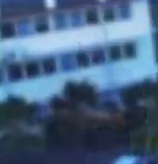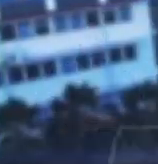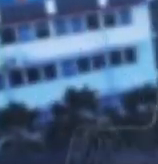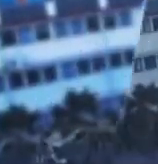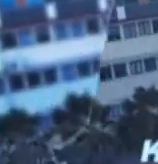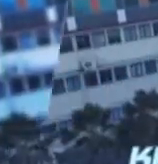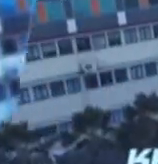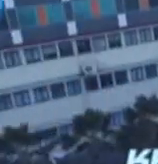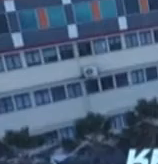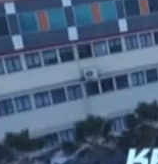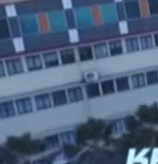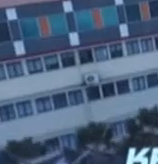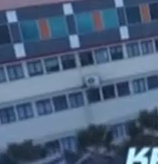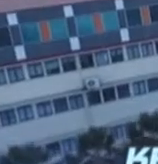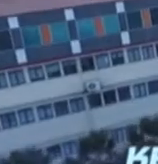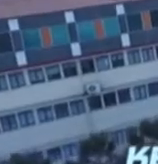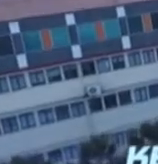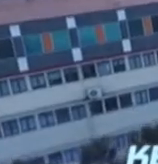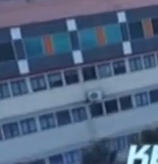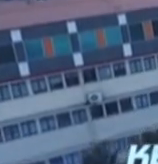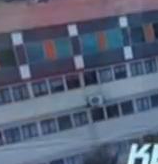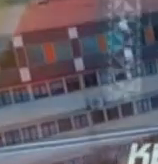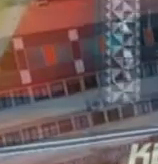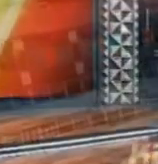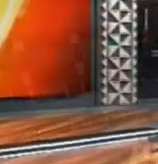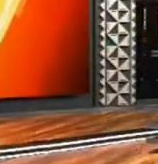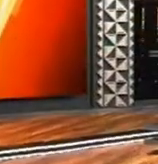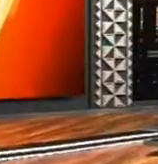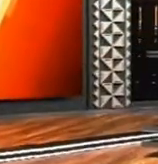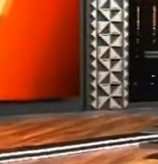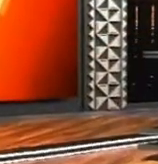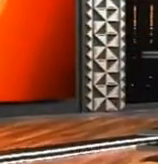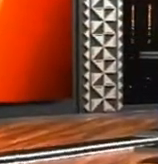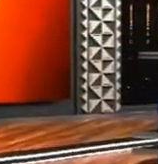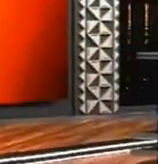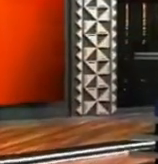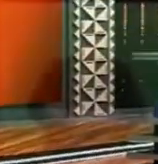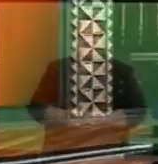From the studios of FBC Suva, Jackie Smith.